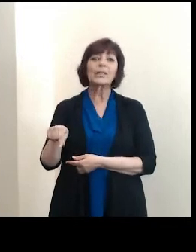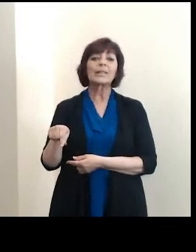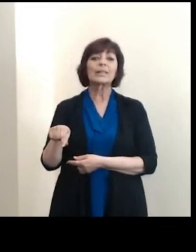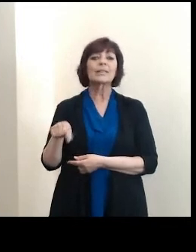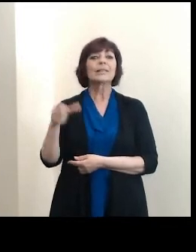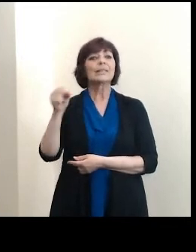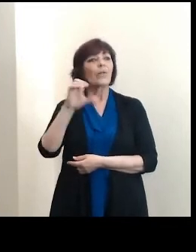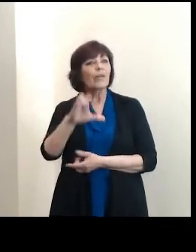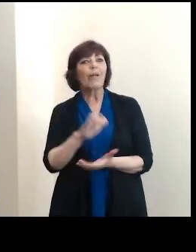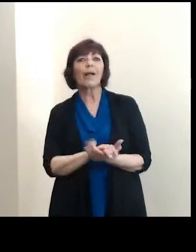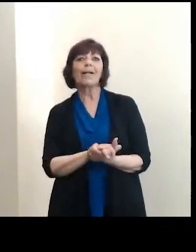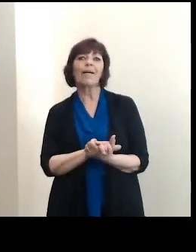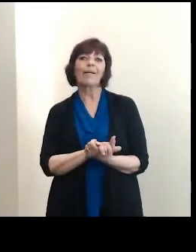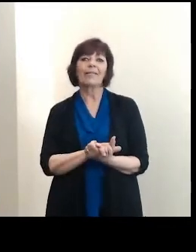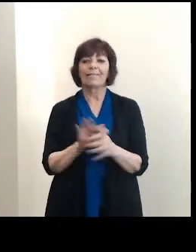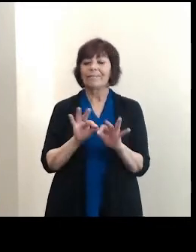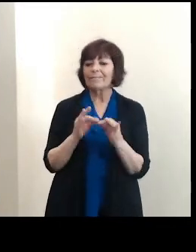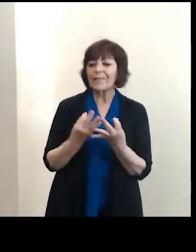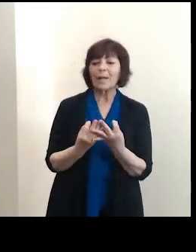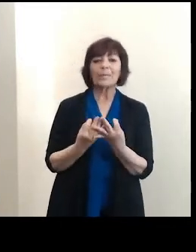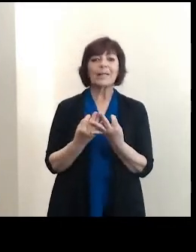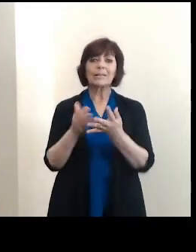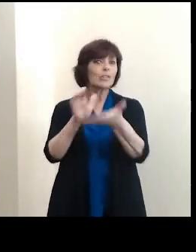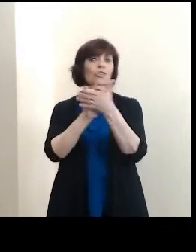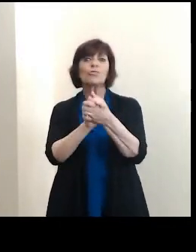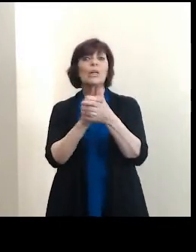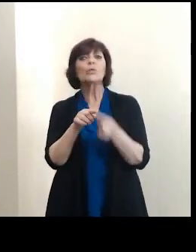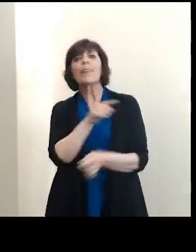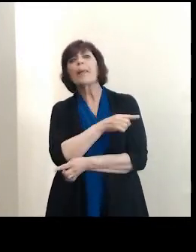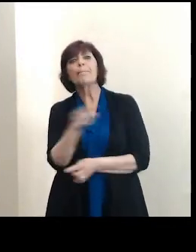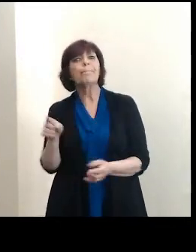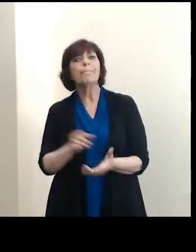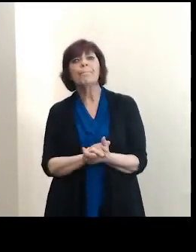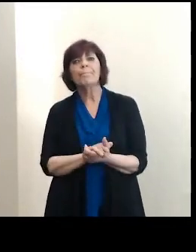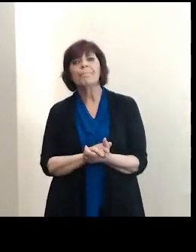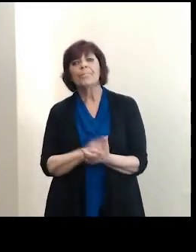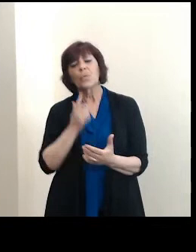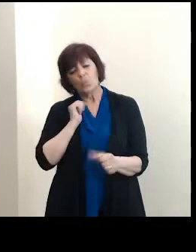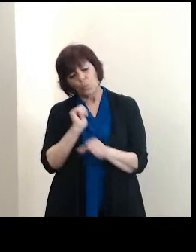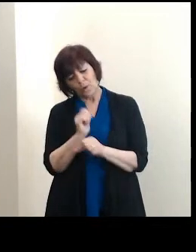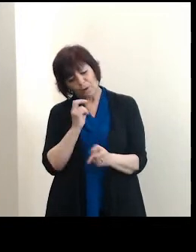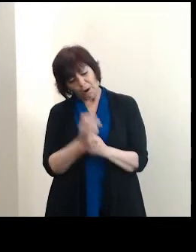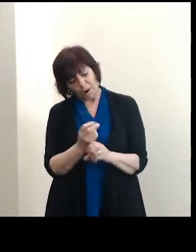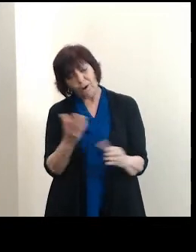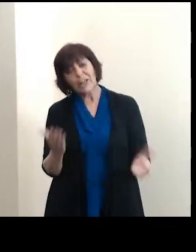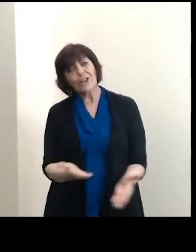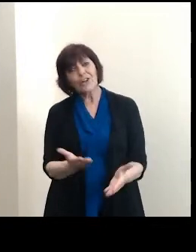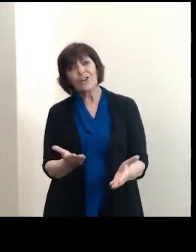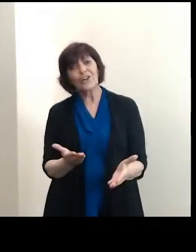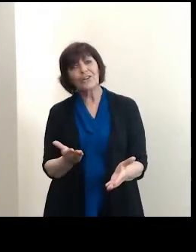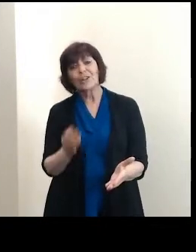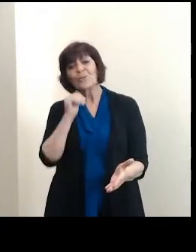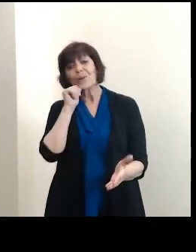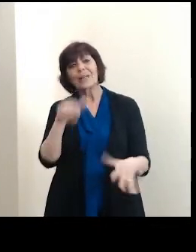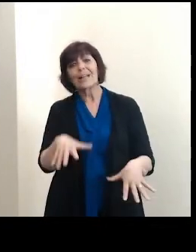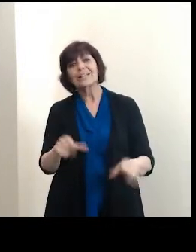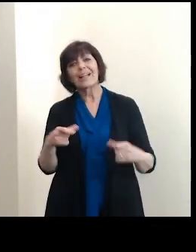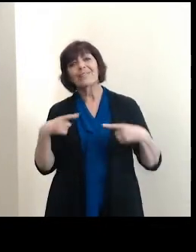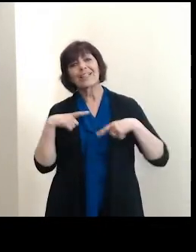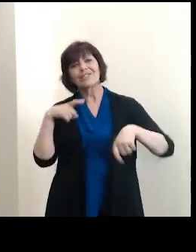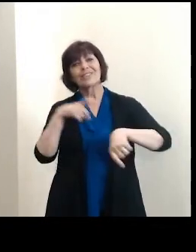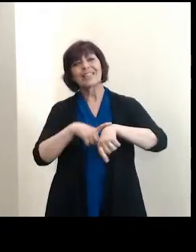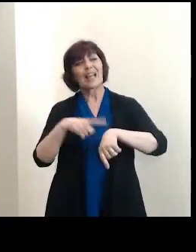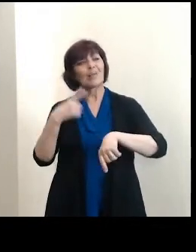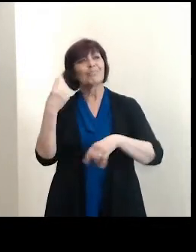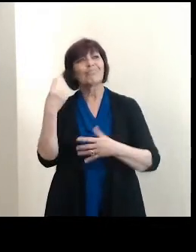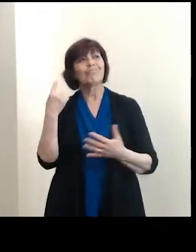South Carolina, a family, and congratulations to them. We're working hard here. We're not going to take some vacation time for a little bit